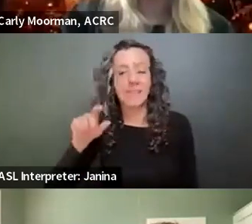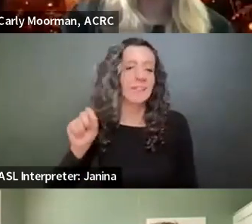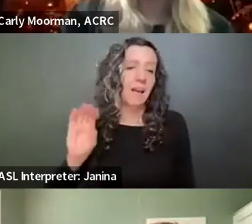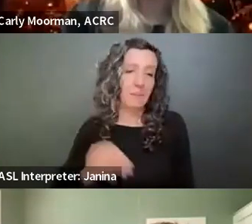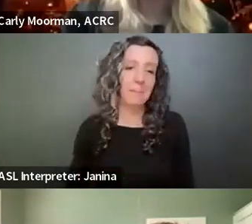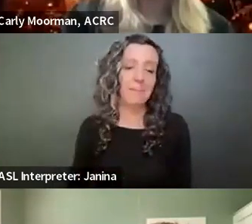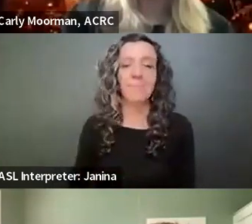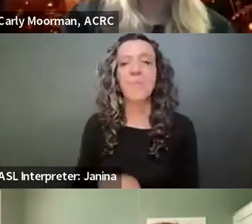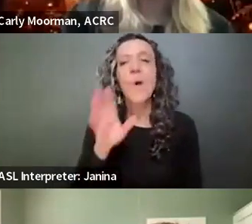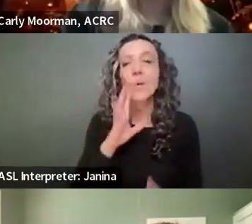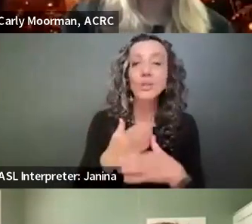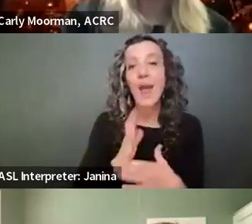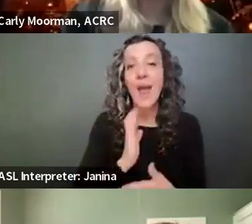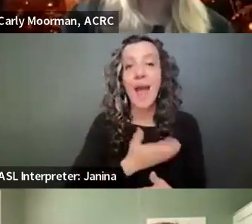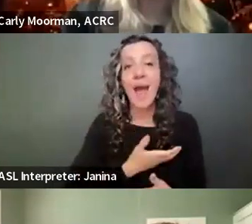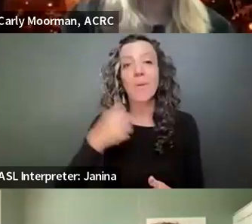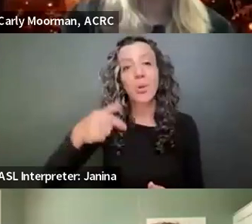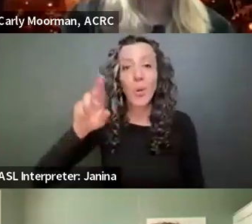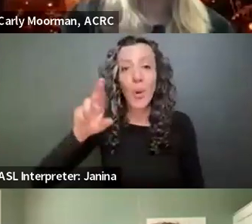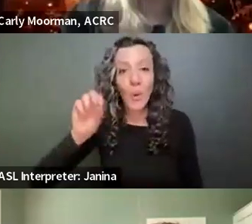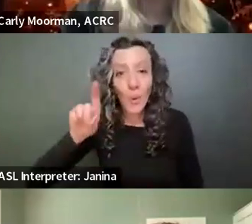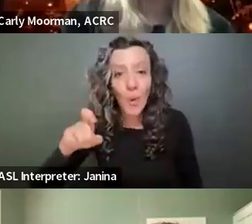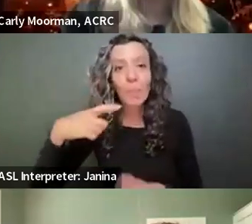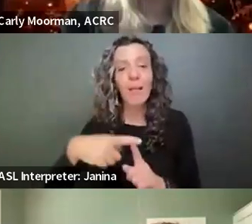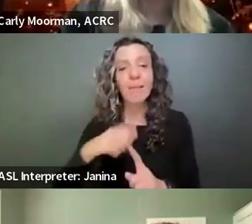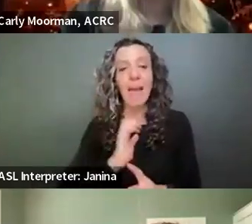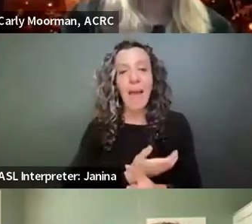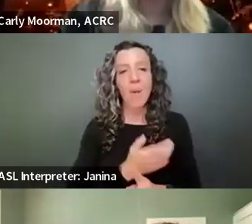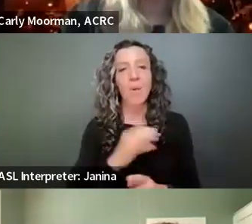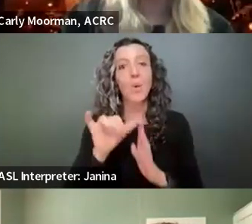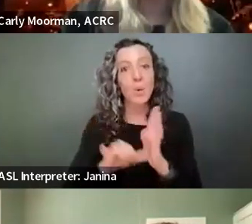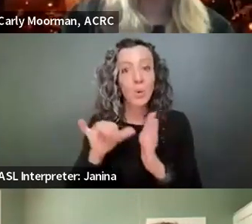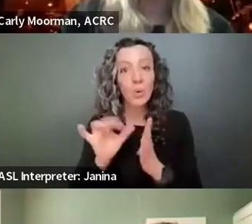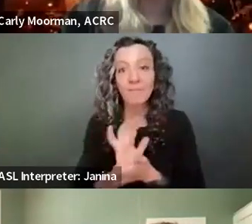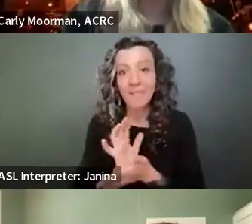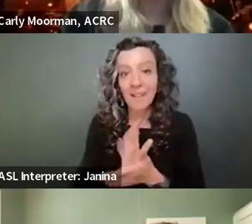We will share our QR code and our YouTube video.